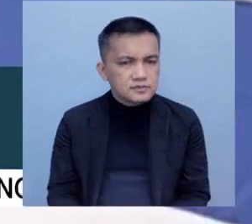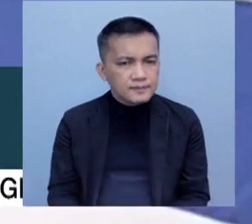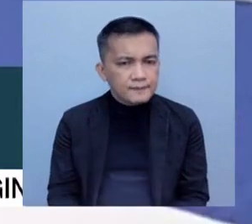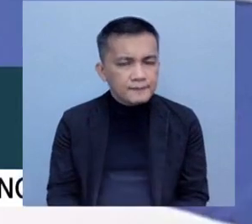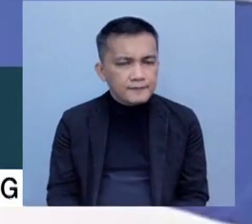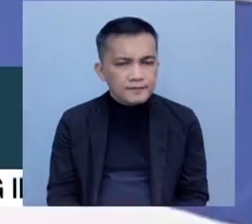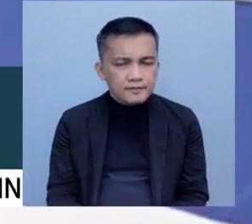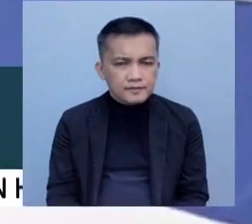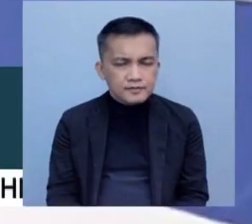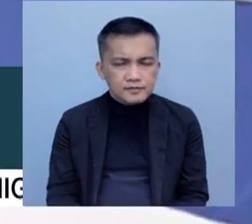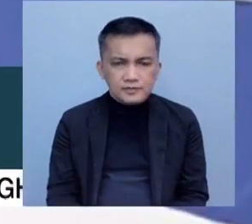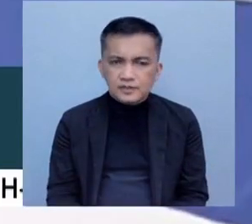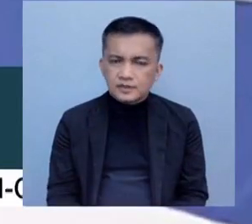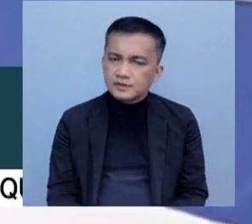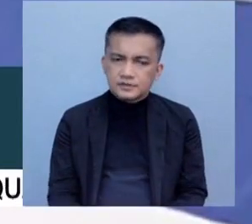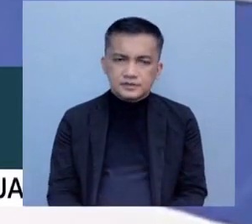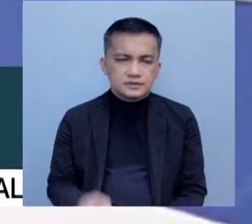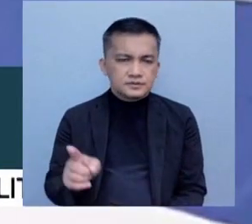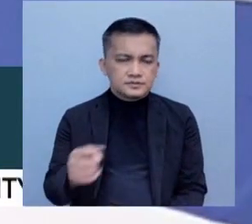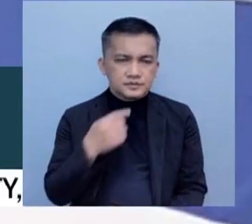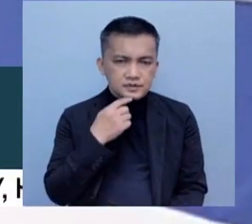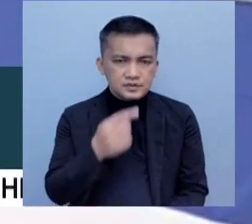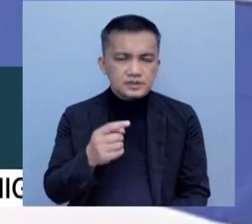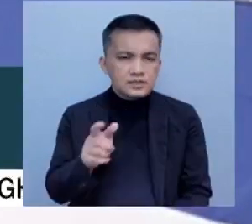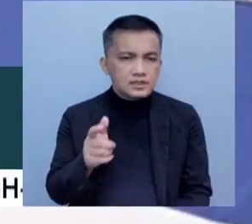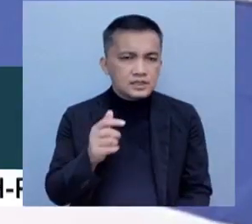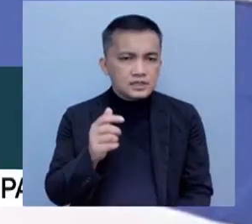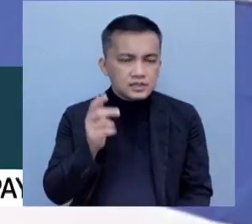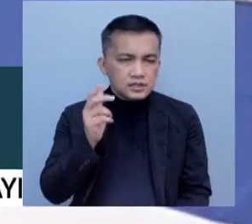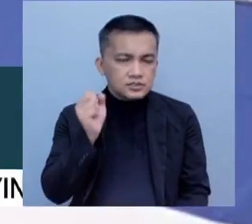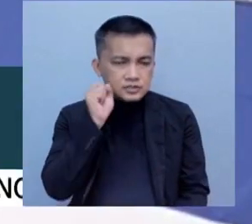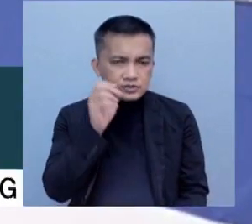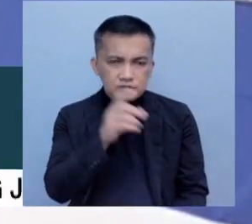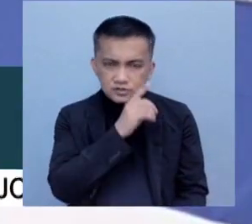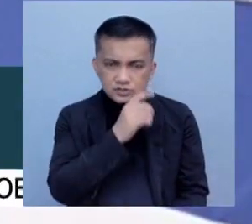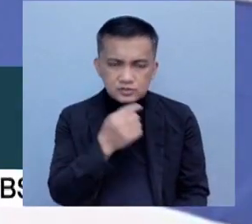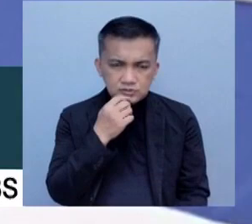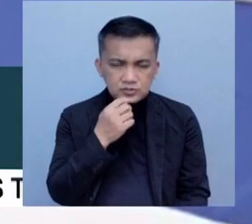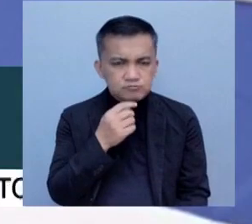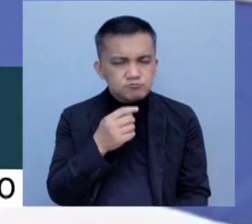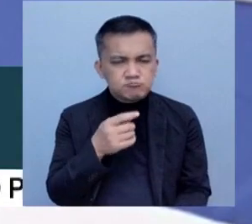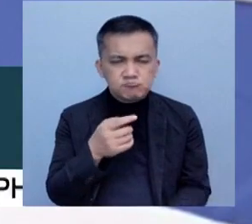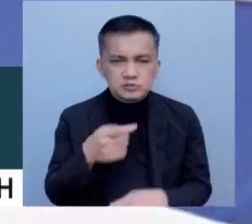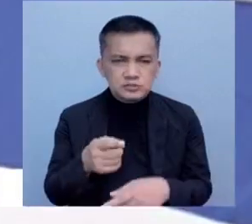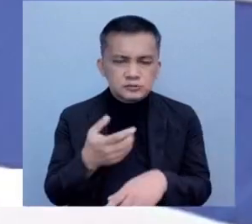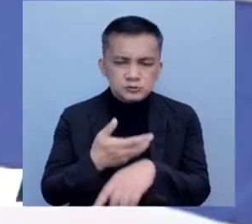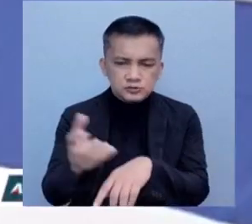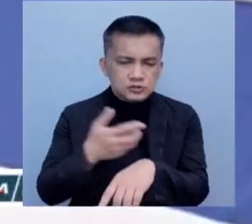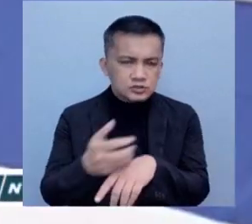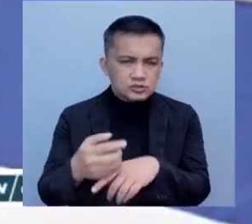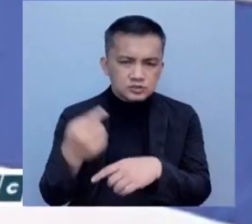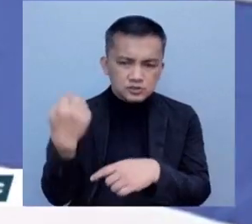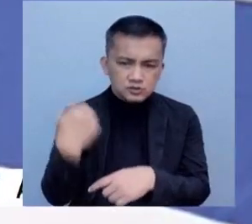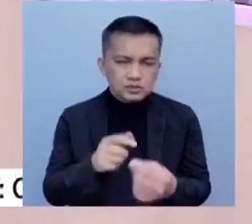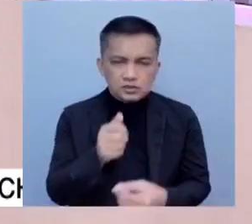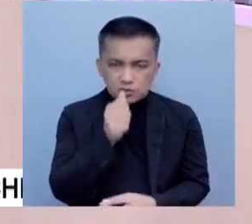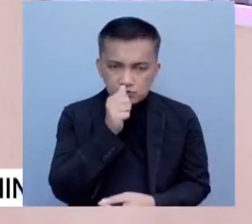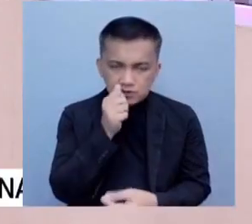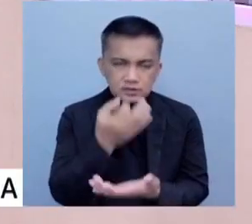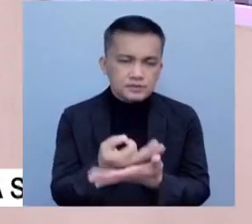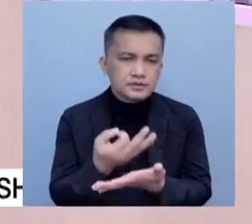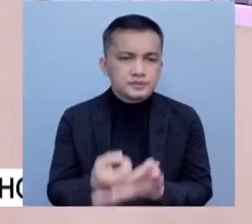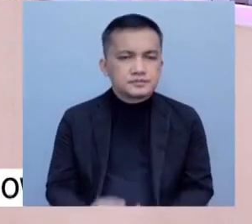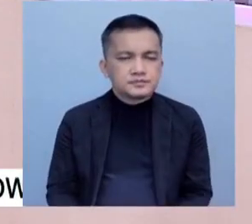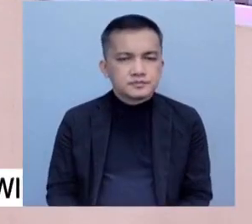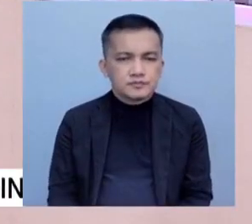Duterte earlier slammed critics of her confidential funds, branding them enemies of the state. The